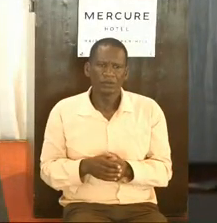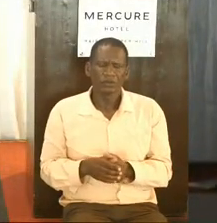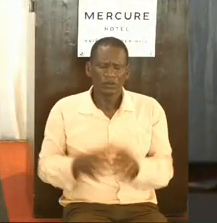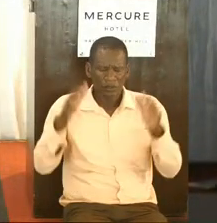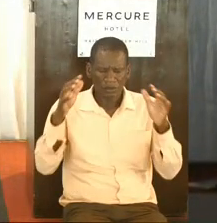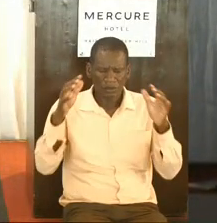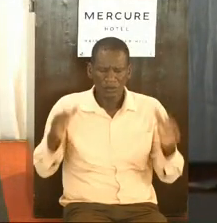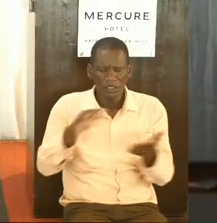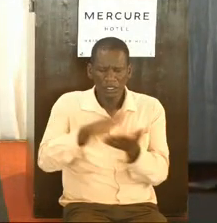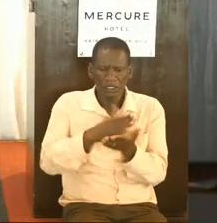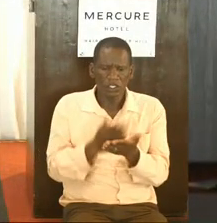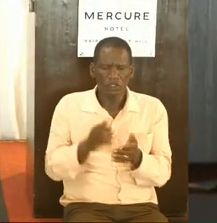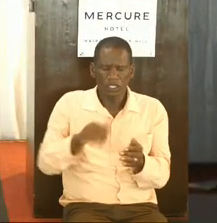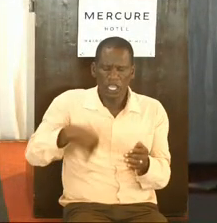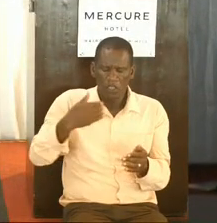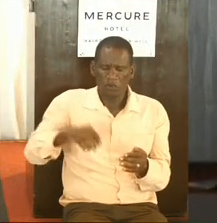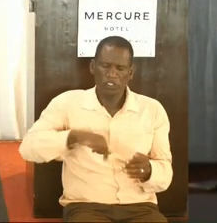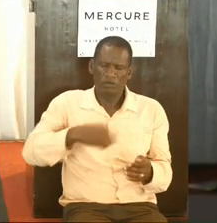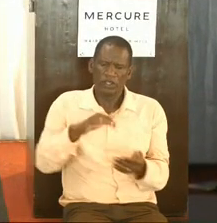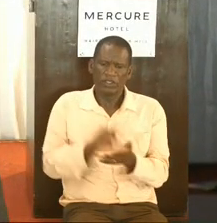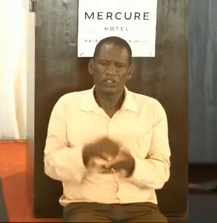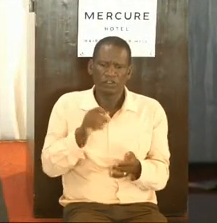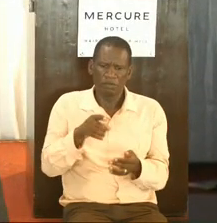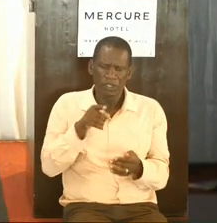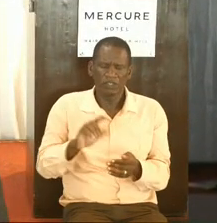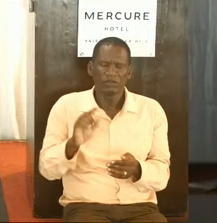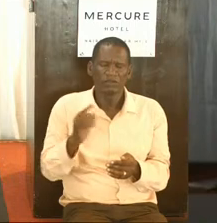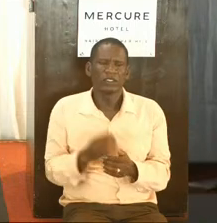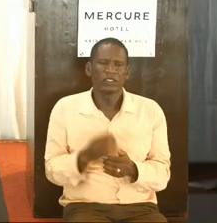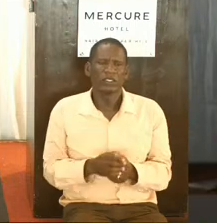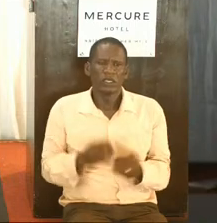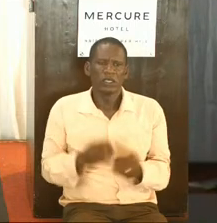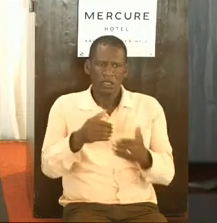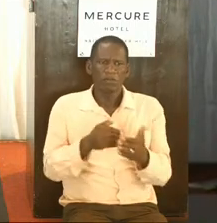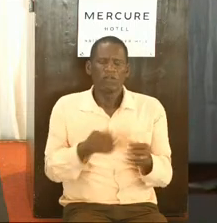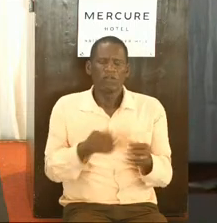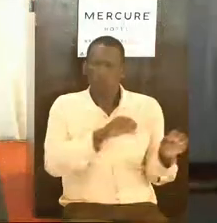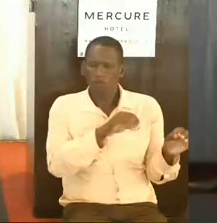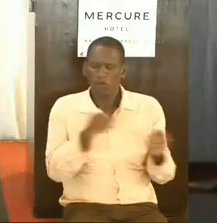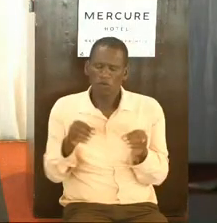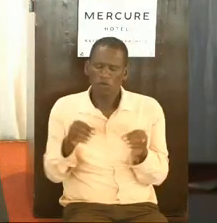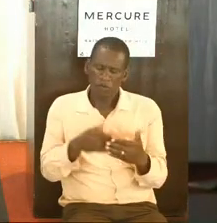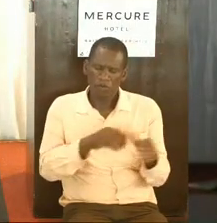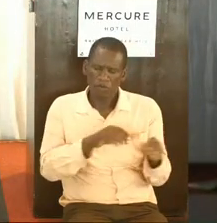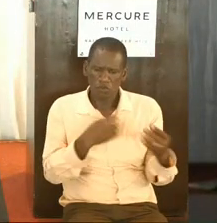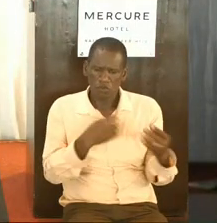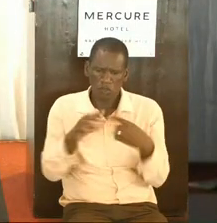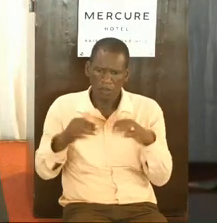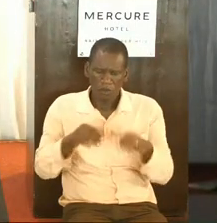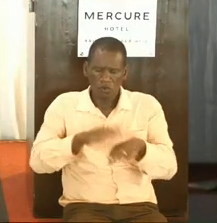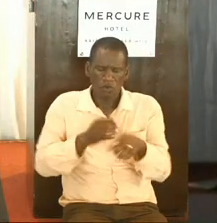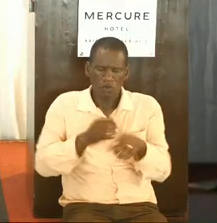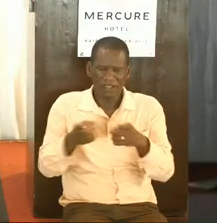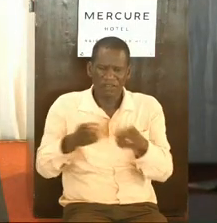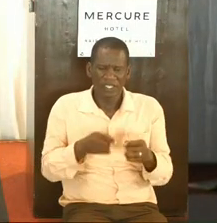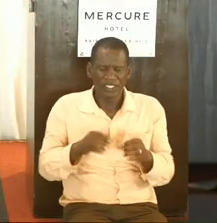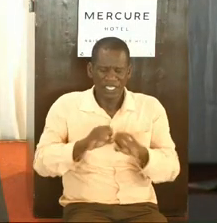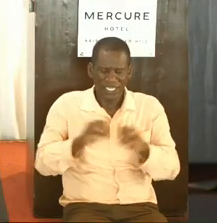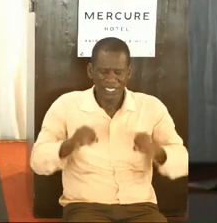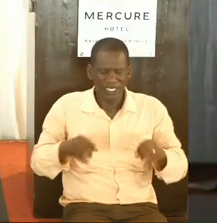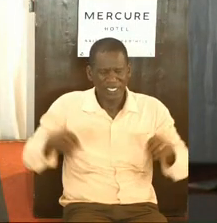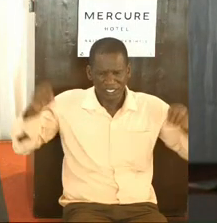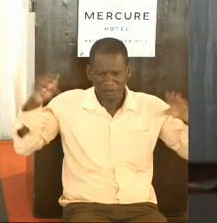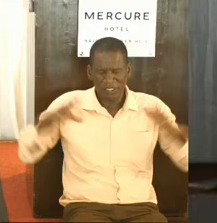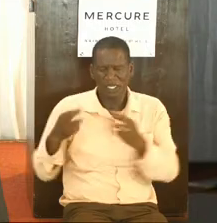2b which I always feel should have been listed fast before you go to before you talk about good governance Integrity